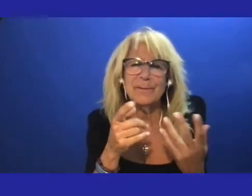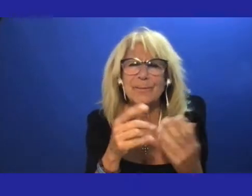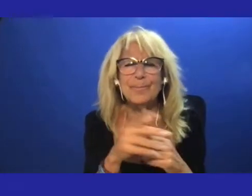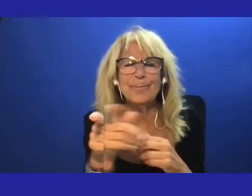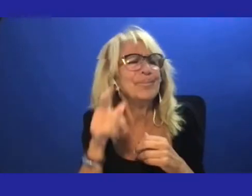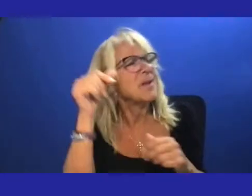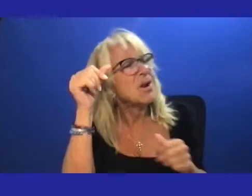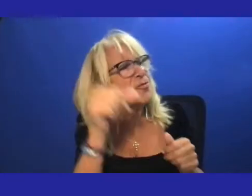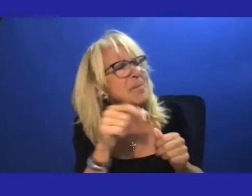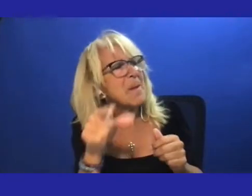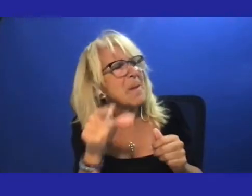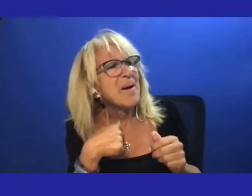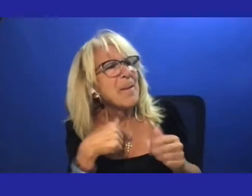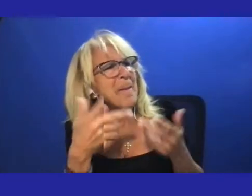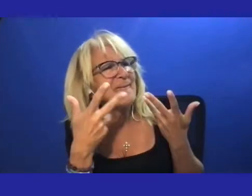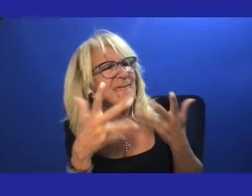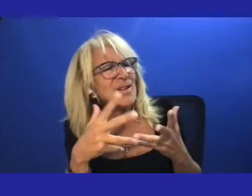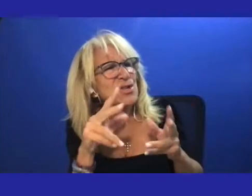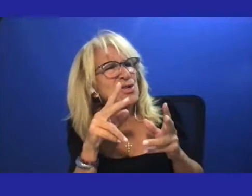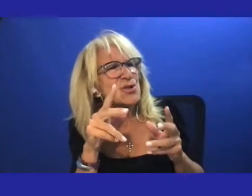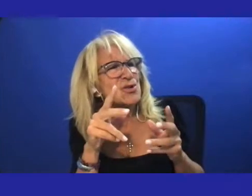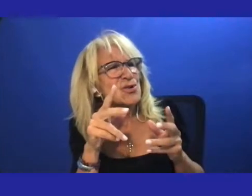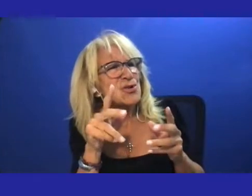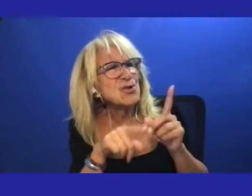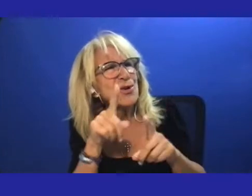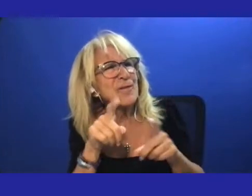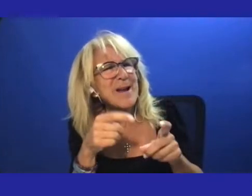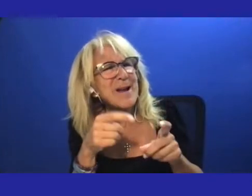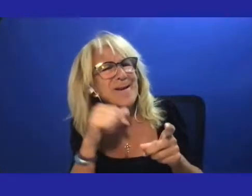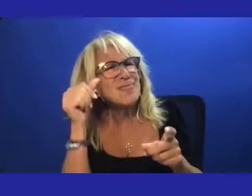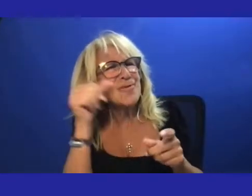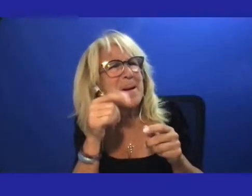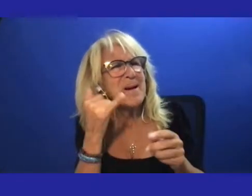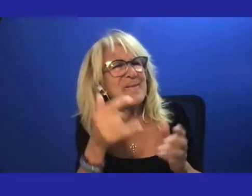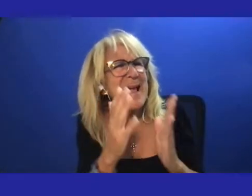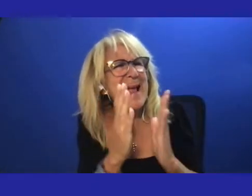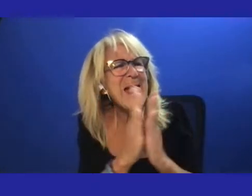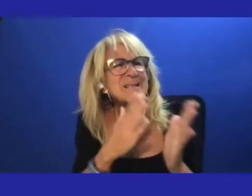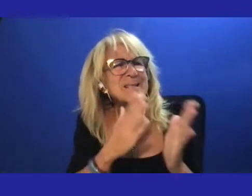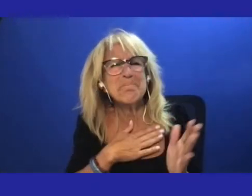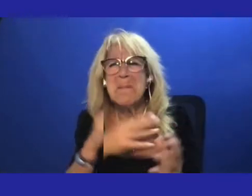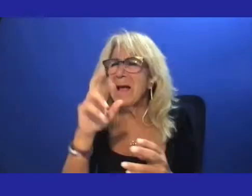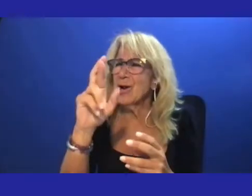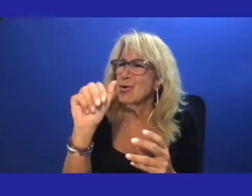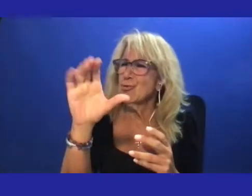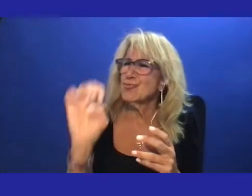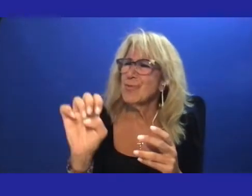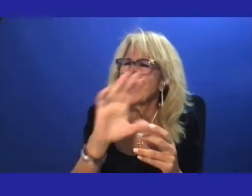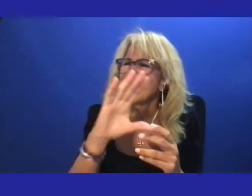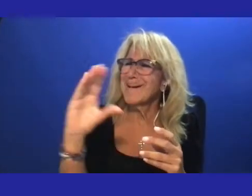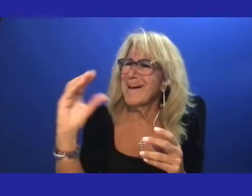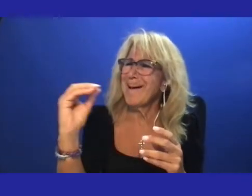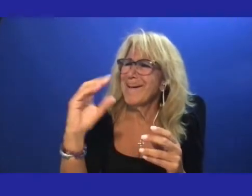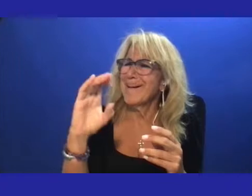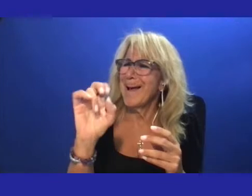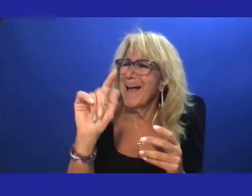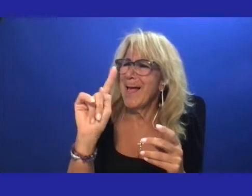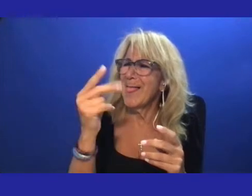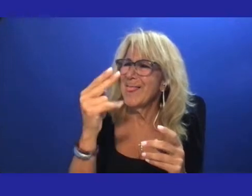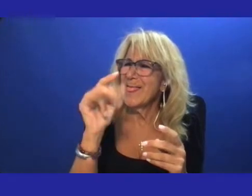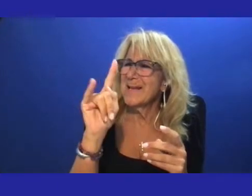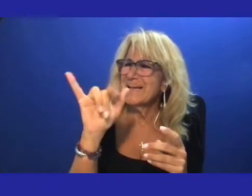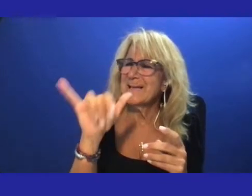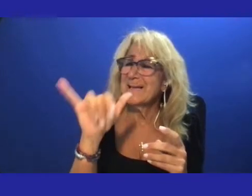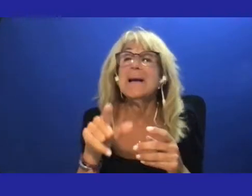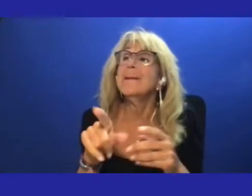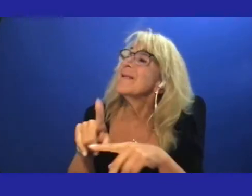gotten a survey, do they ask my race and ethnicity? It depends on what service you